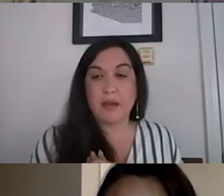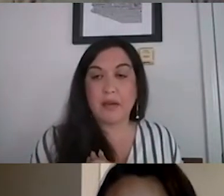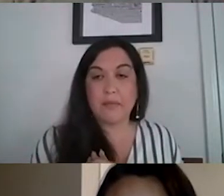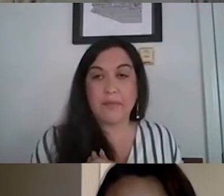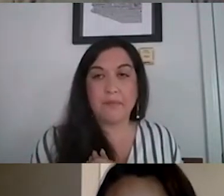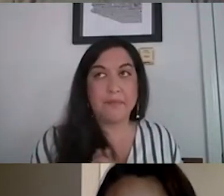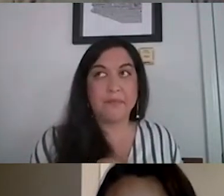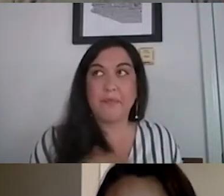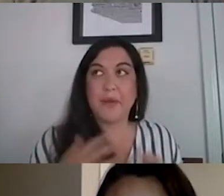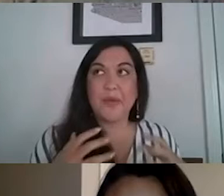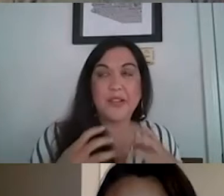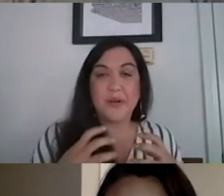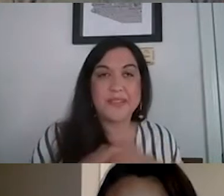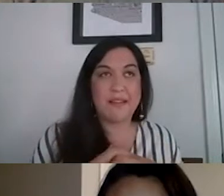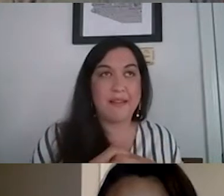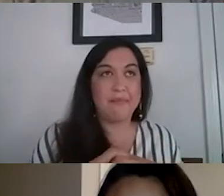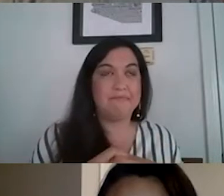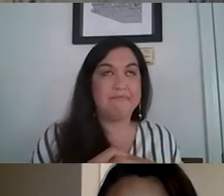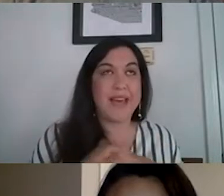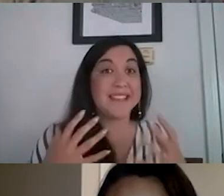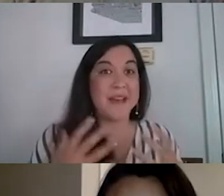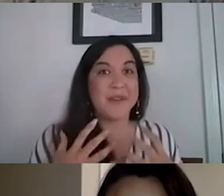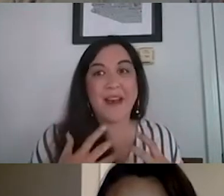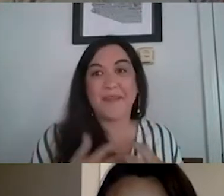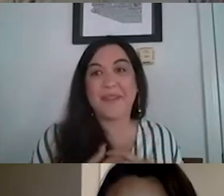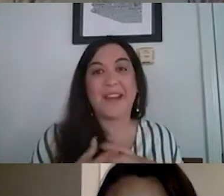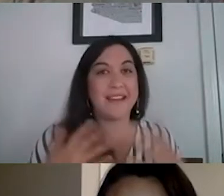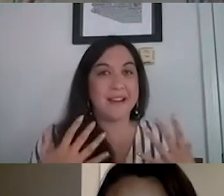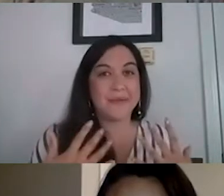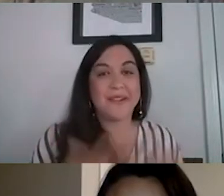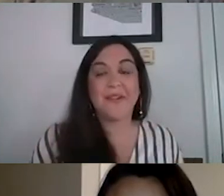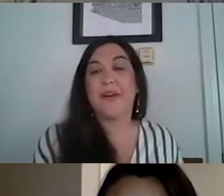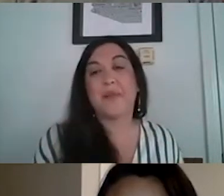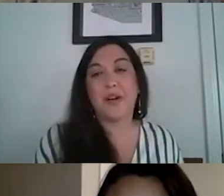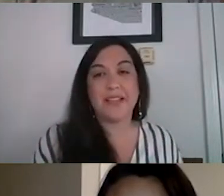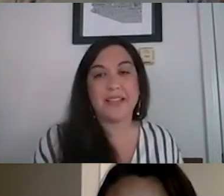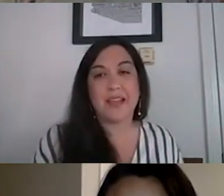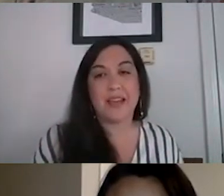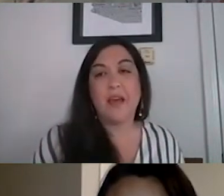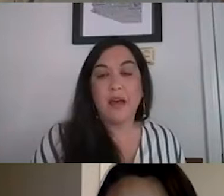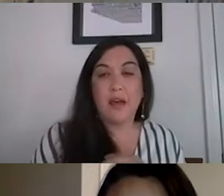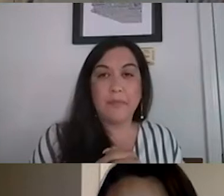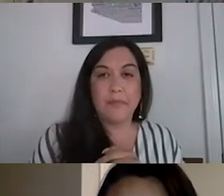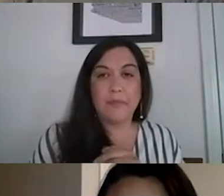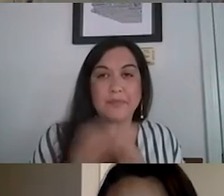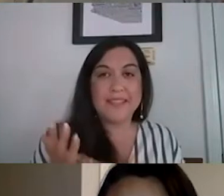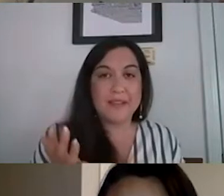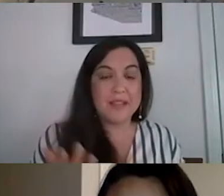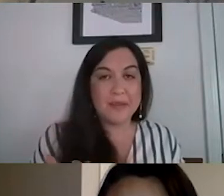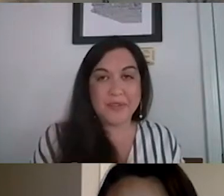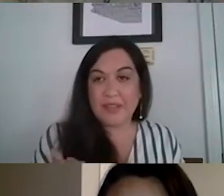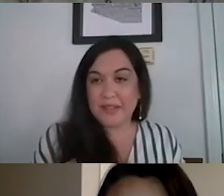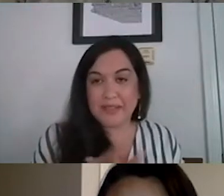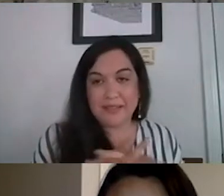met my really close academic family, right? And now colleagues like